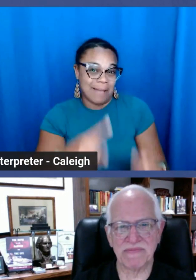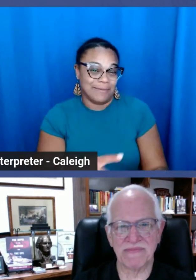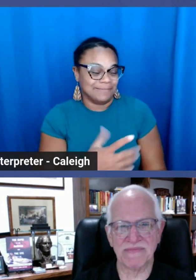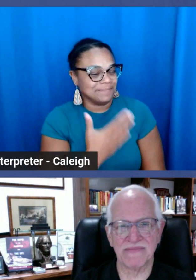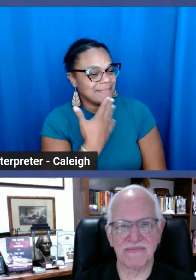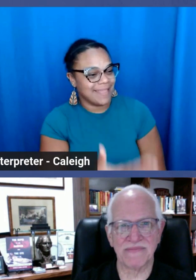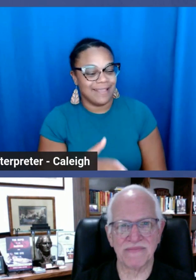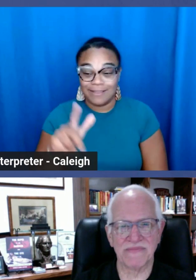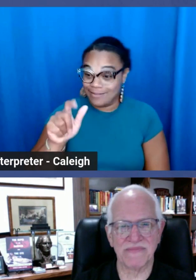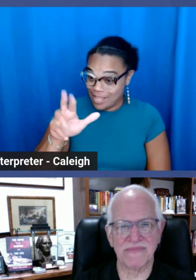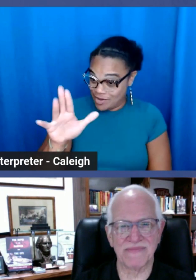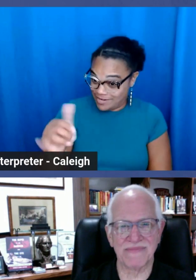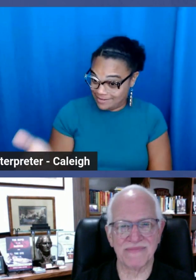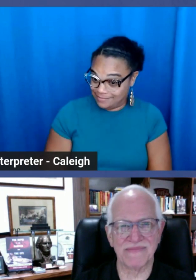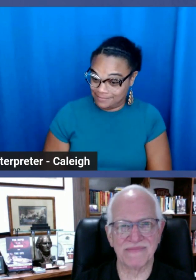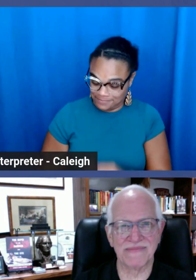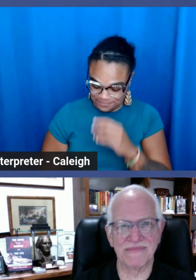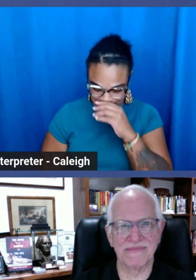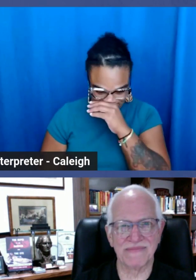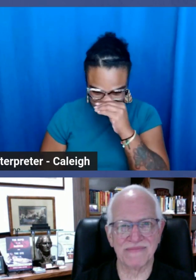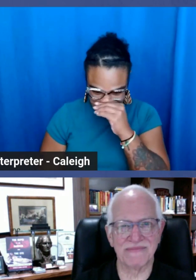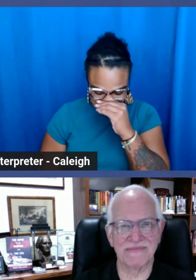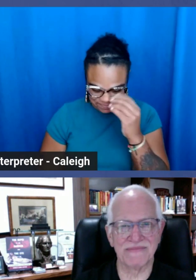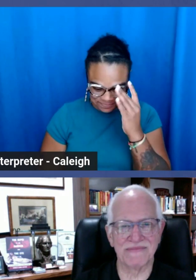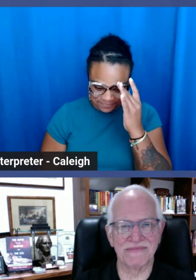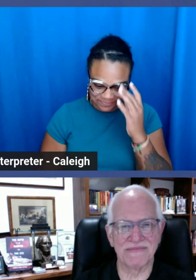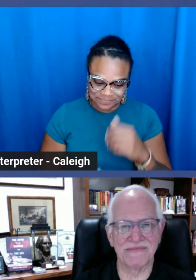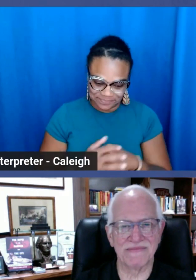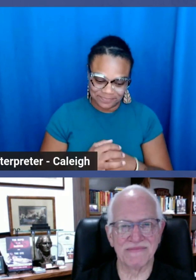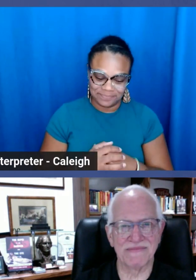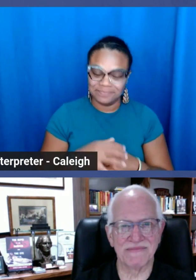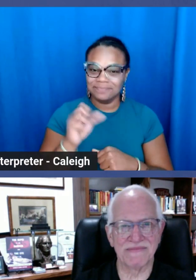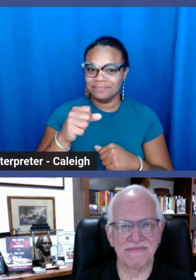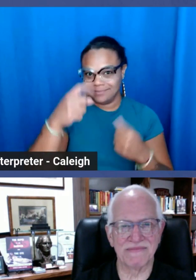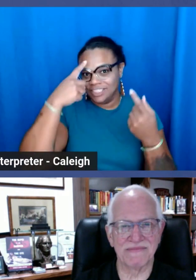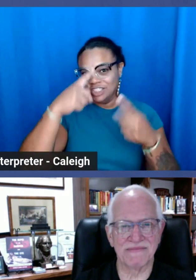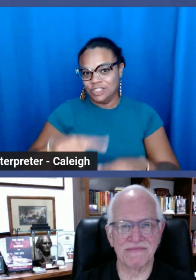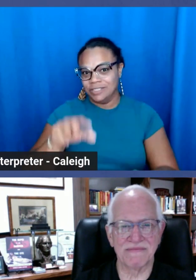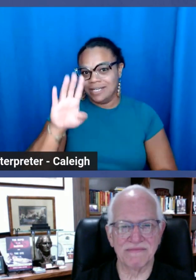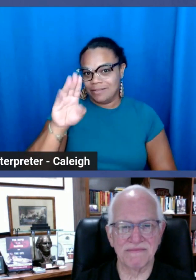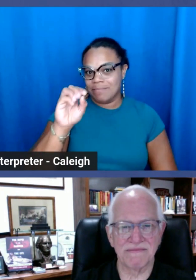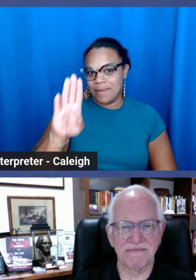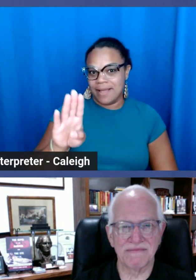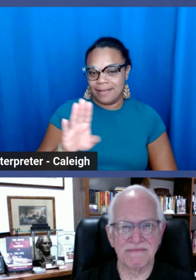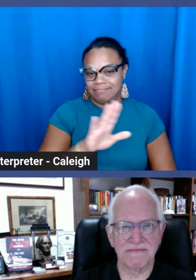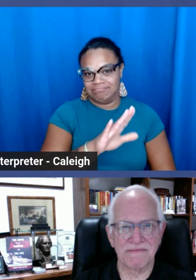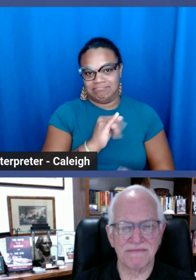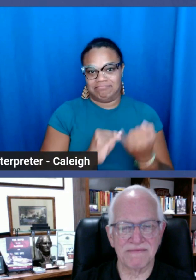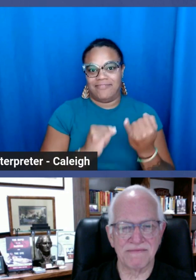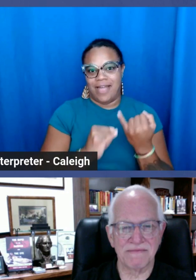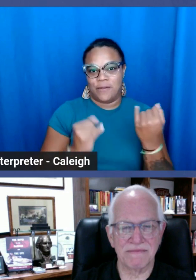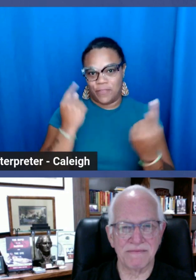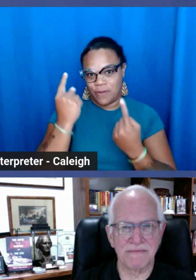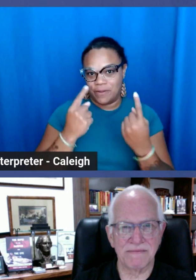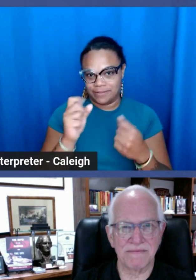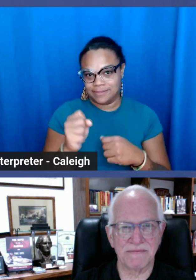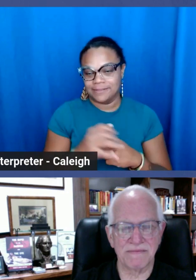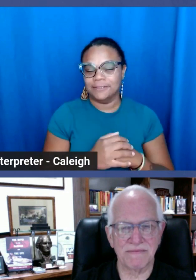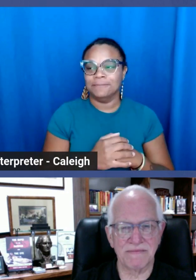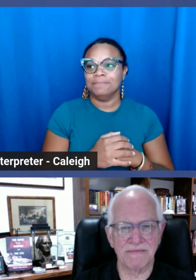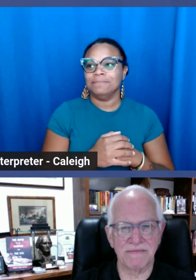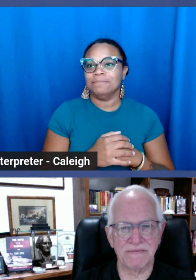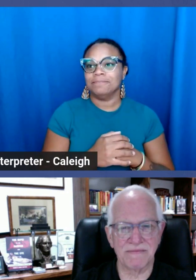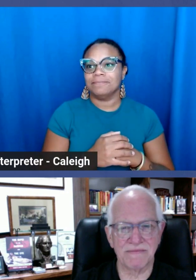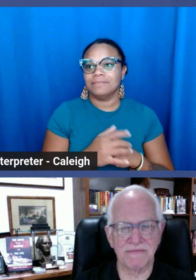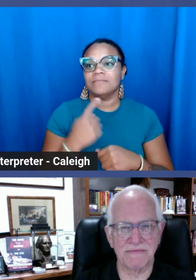you. Larry? I'd absolutely agree with Bob's wrap-up thoughts. We saw